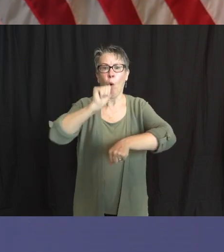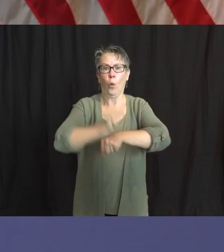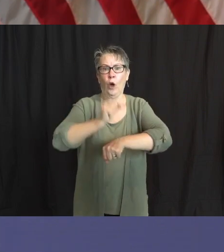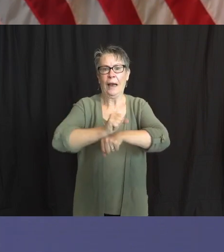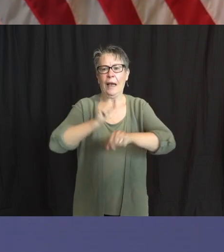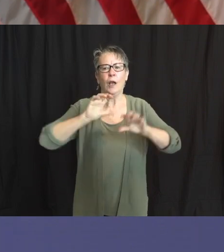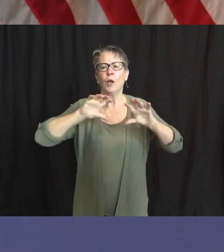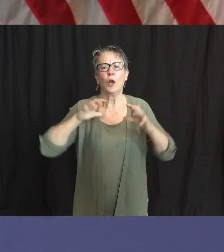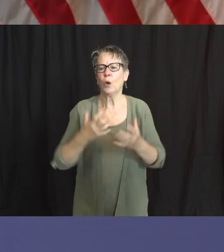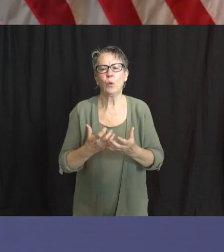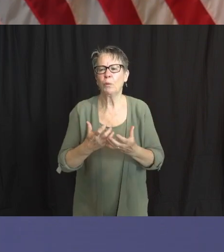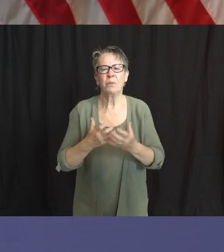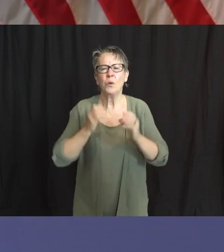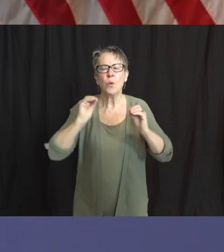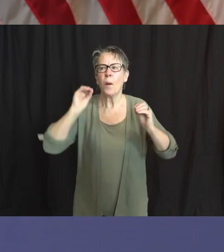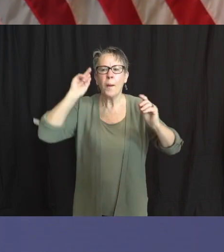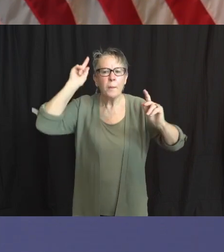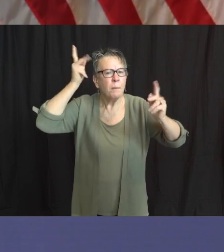There is